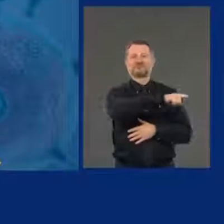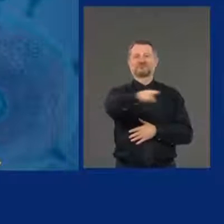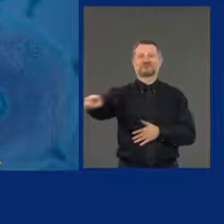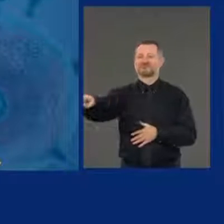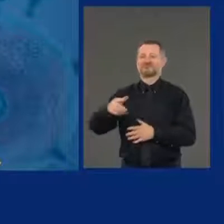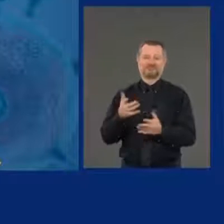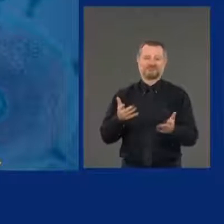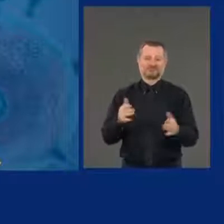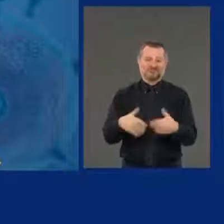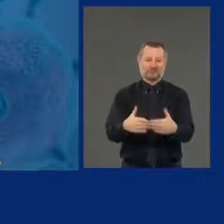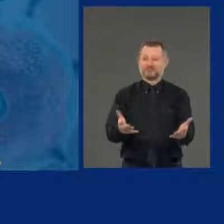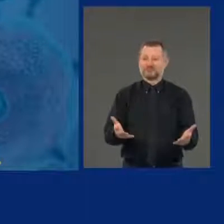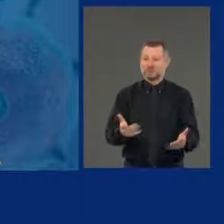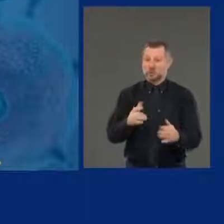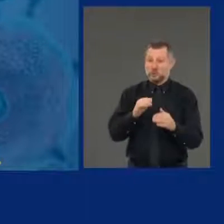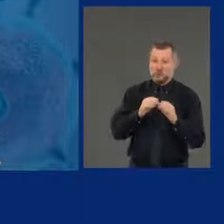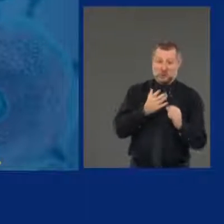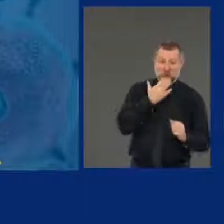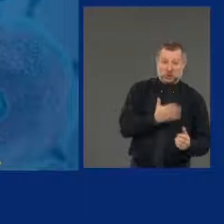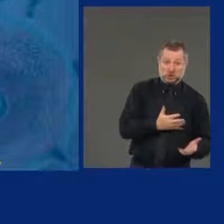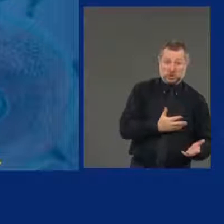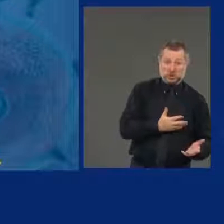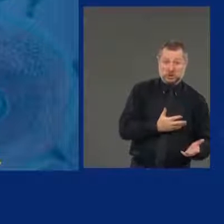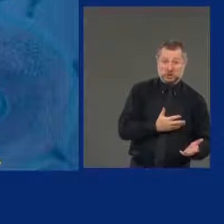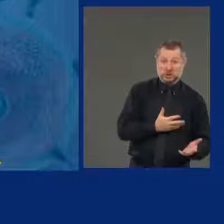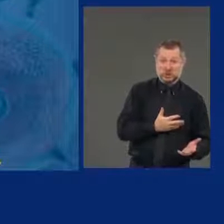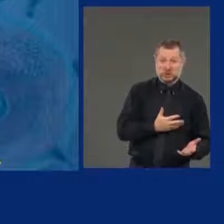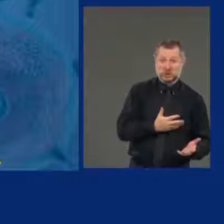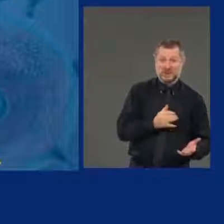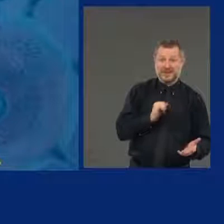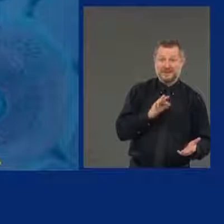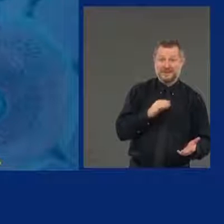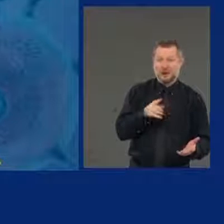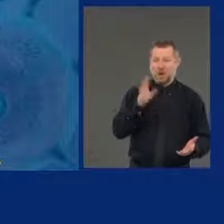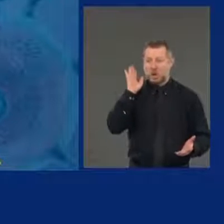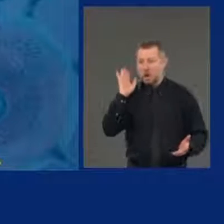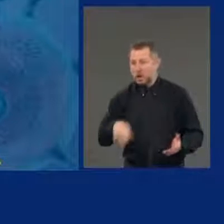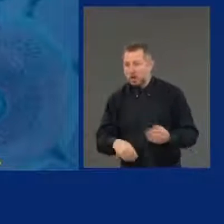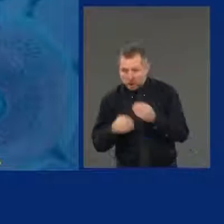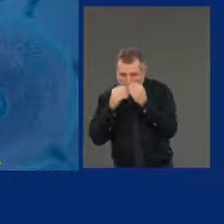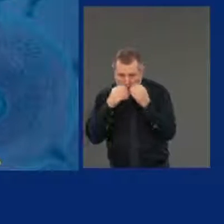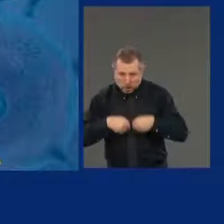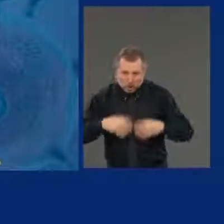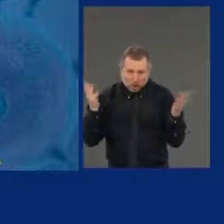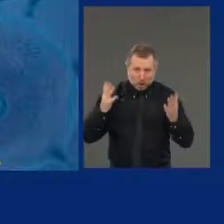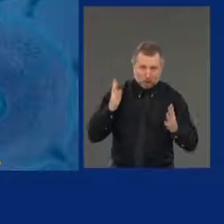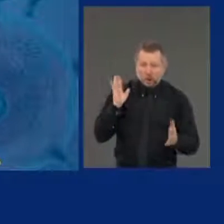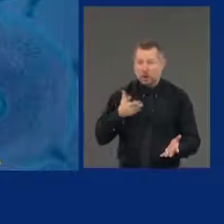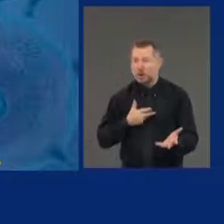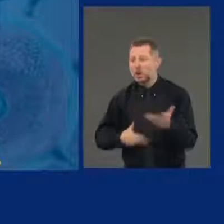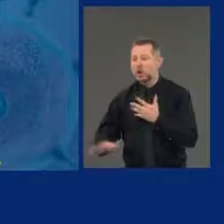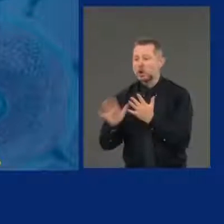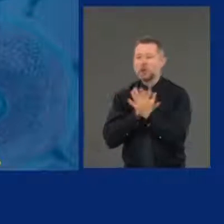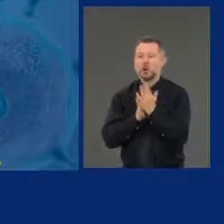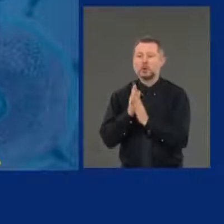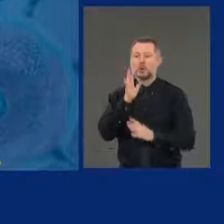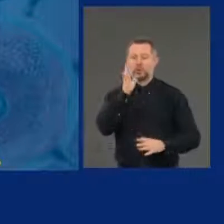the numbers are good. Those numbers can change in a week. They can change in a